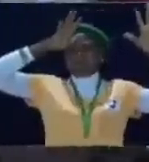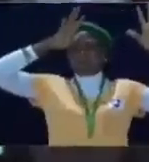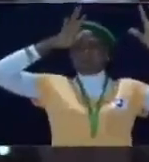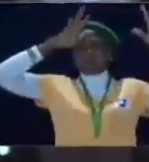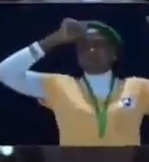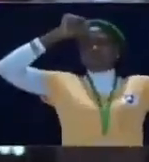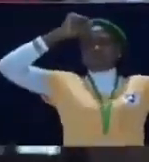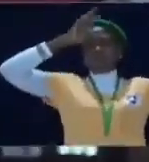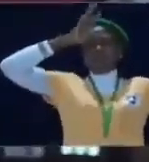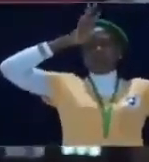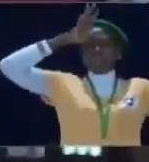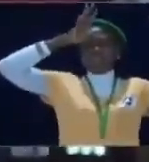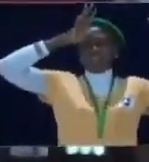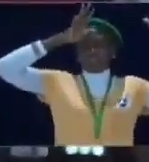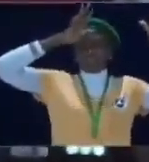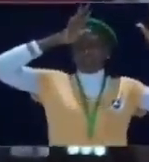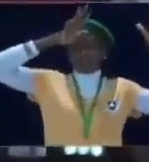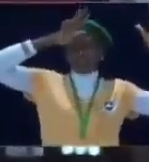Father,